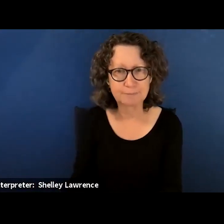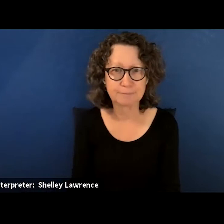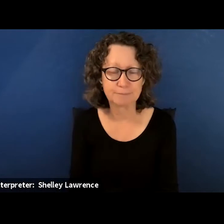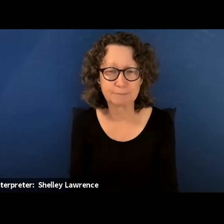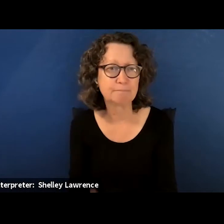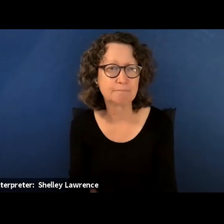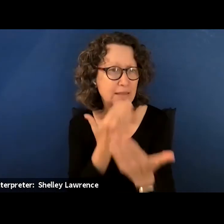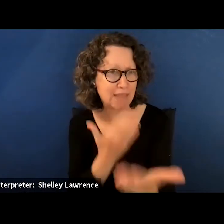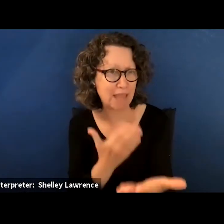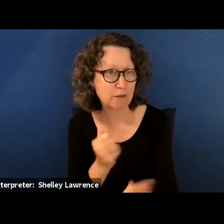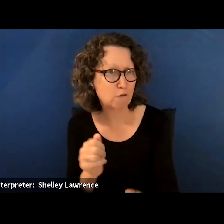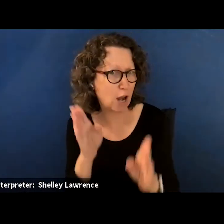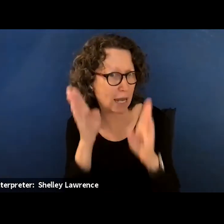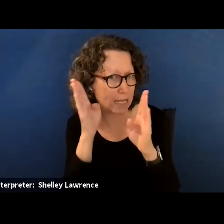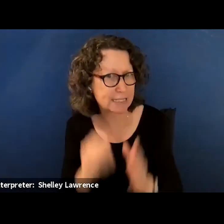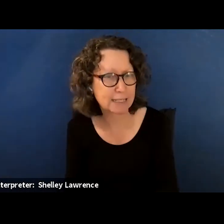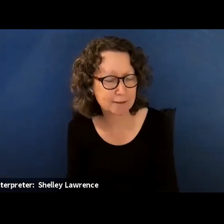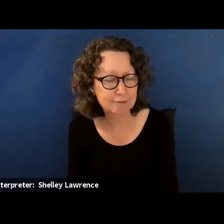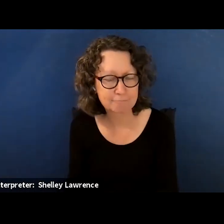Thank you for listening.